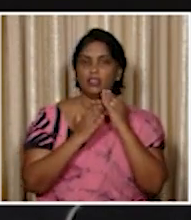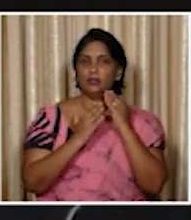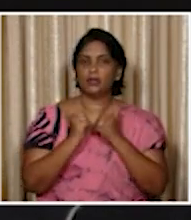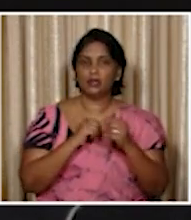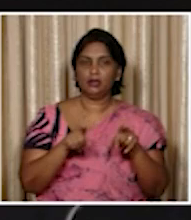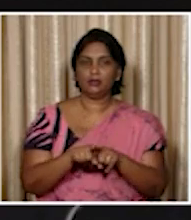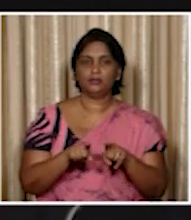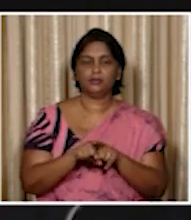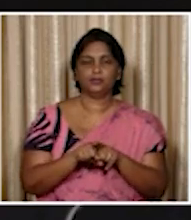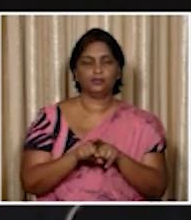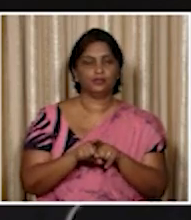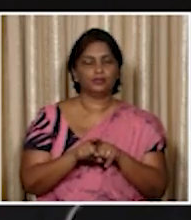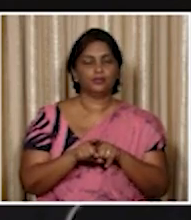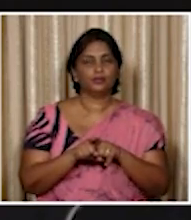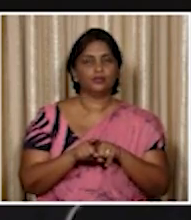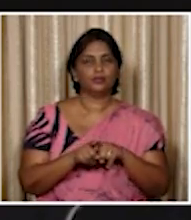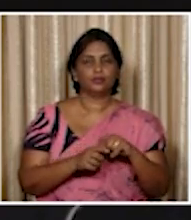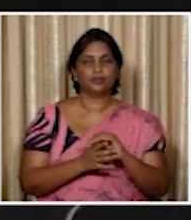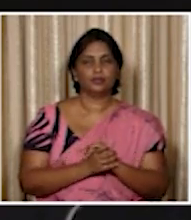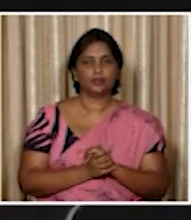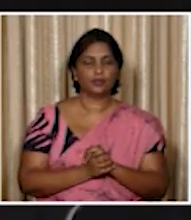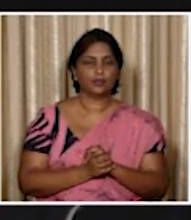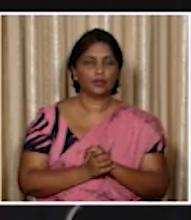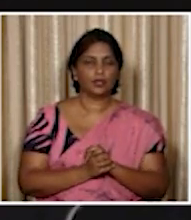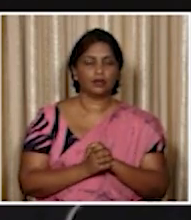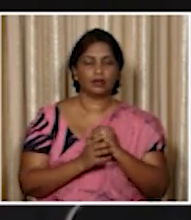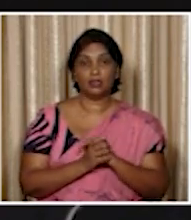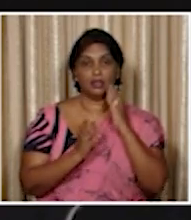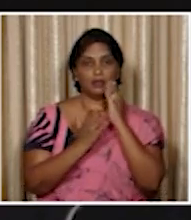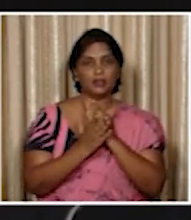is very, very unfortunate that this motion is being brought,